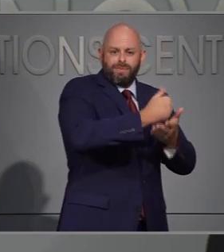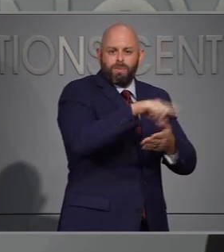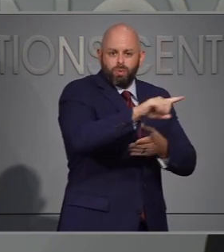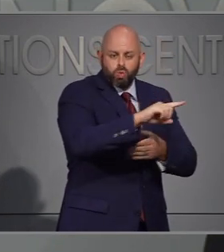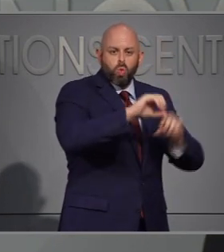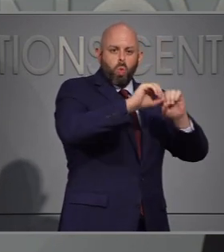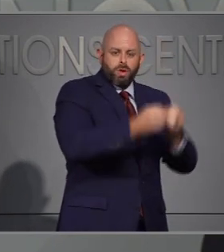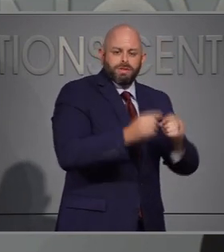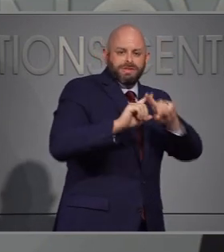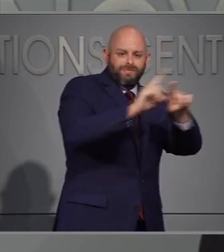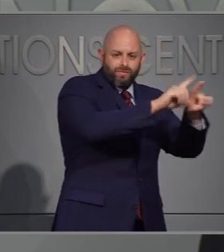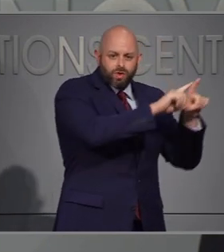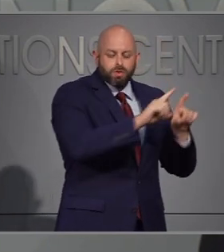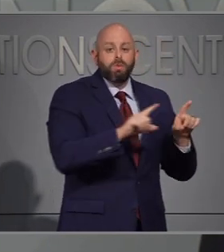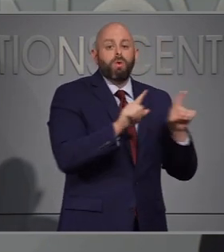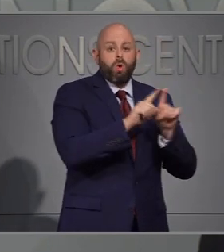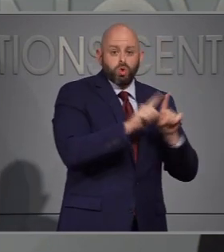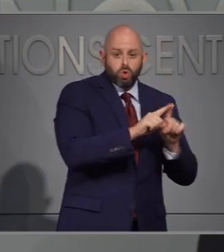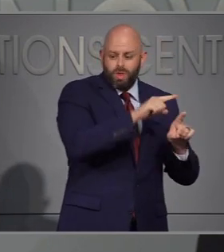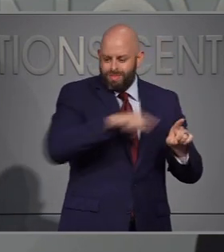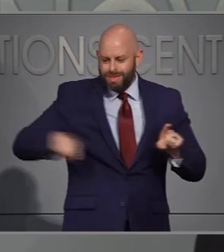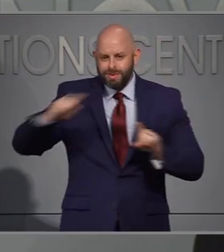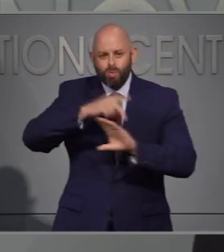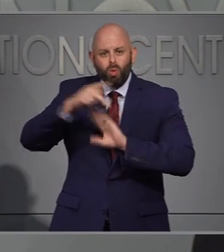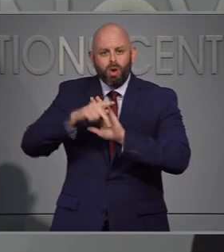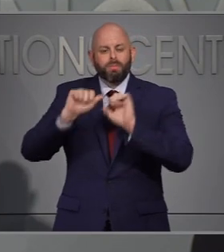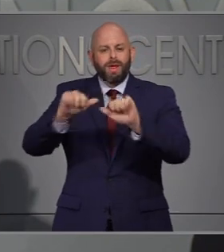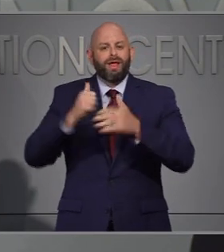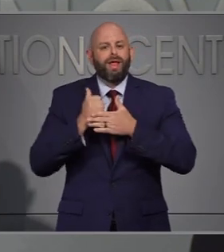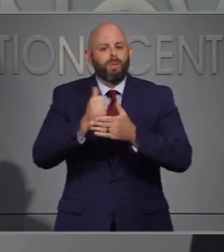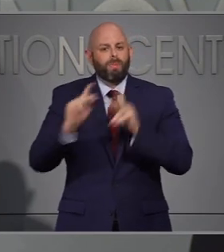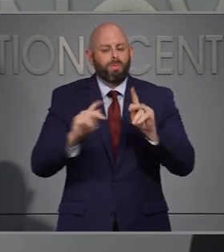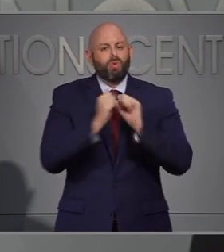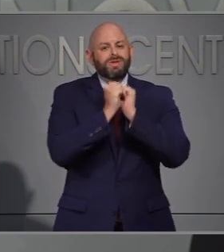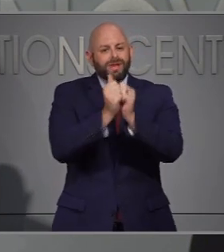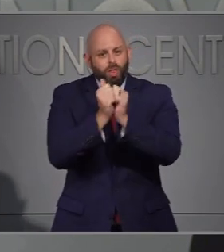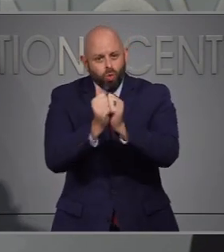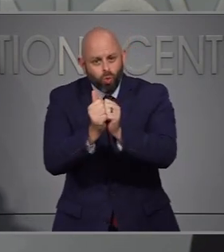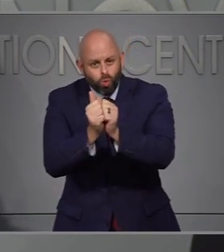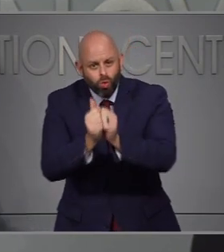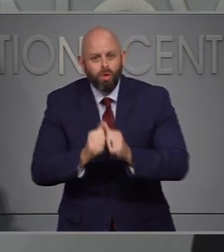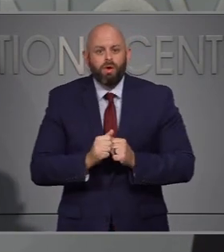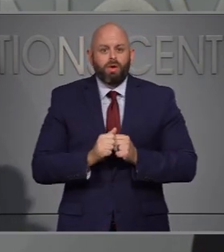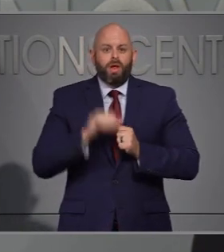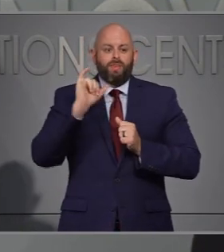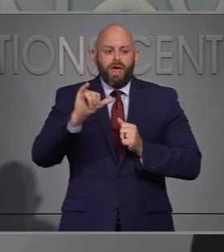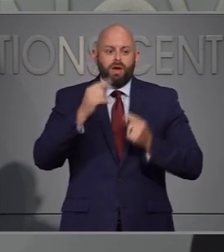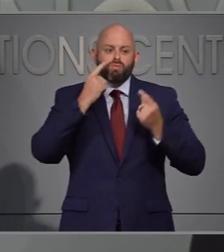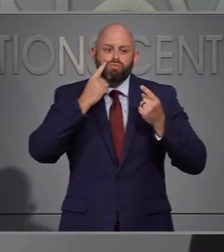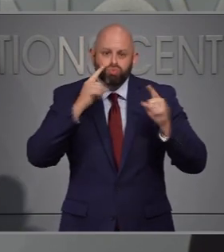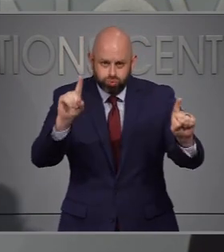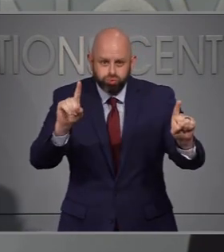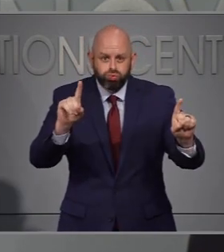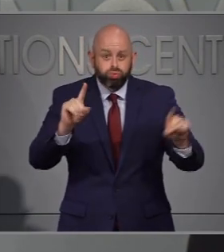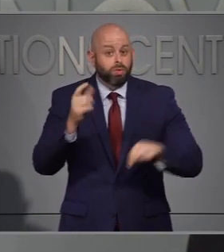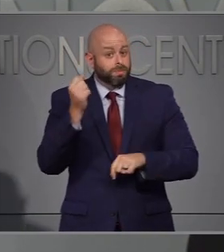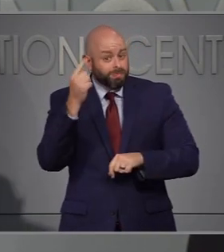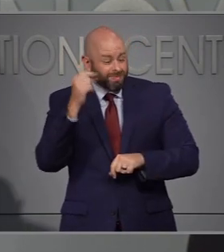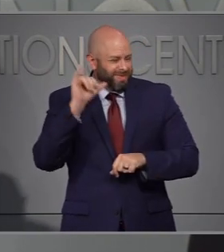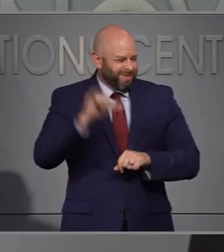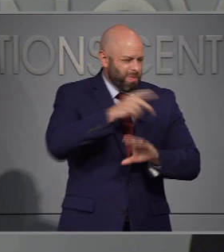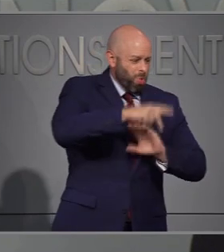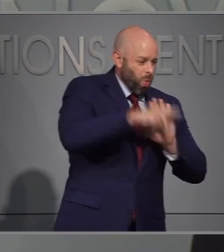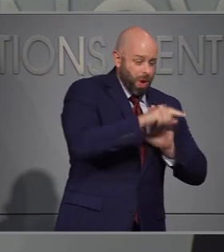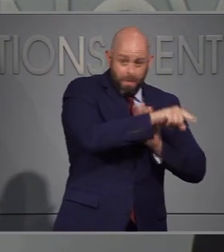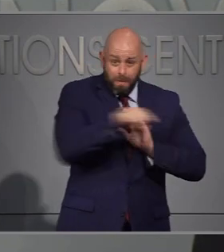and track outcomes together. It's a groundbreaking achievement that was completed 6 months ahead